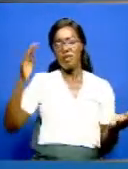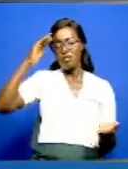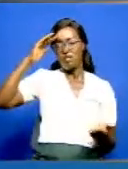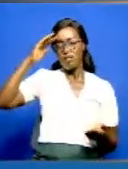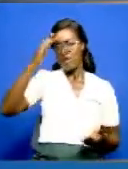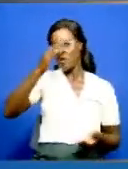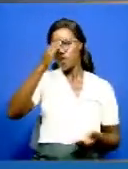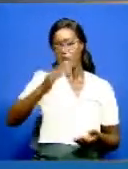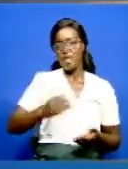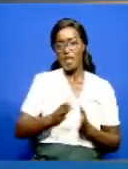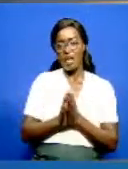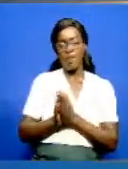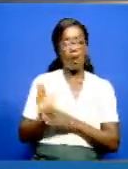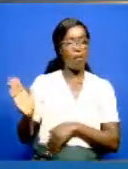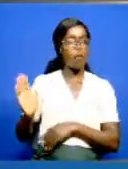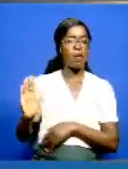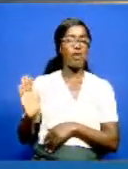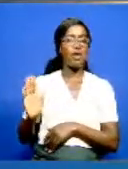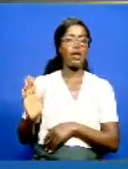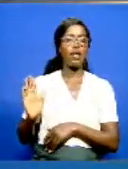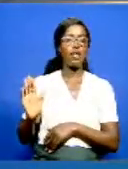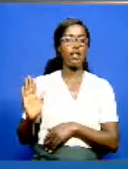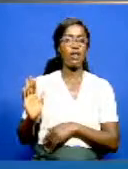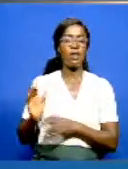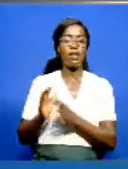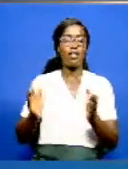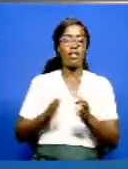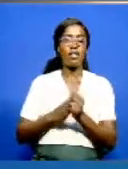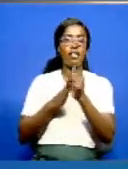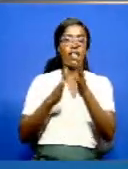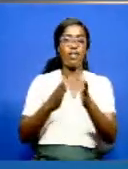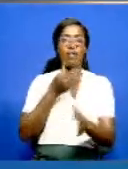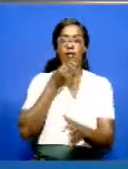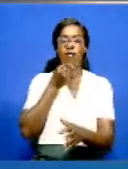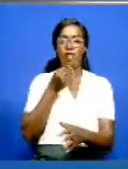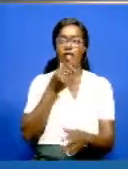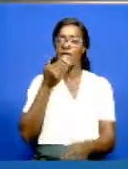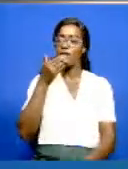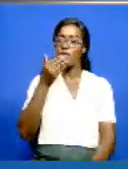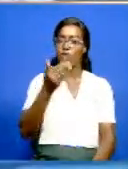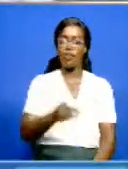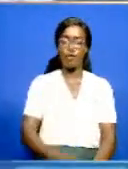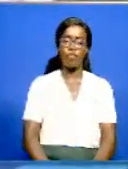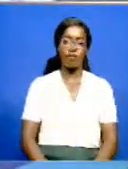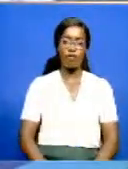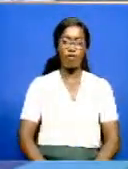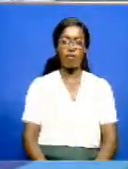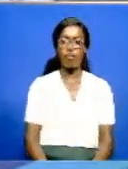Fare thee well, our great leader, our father. Santé.